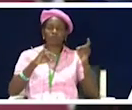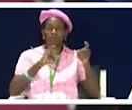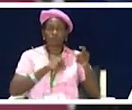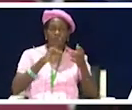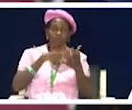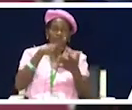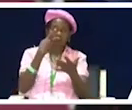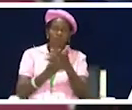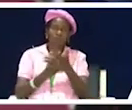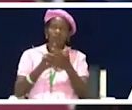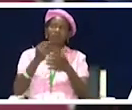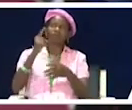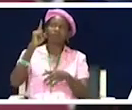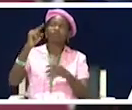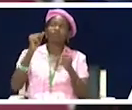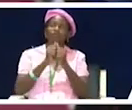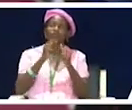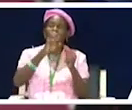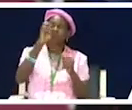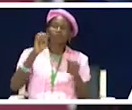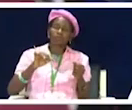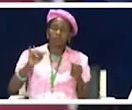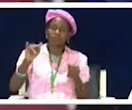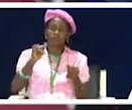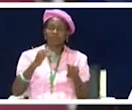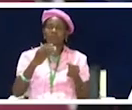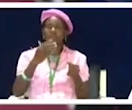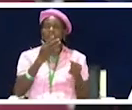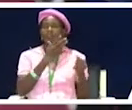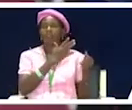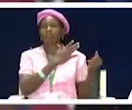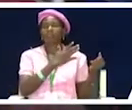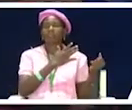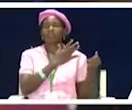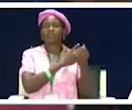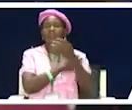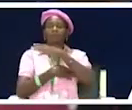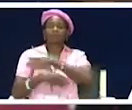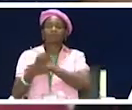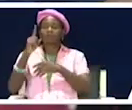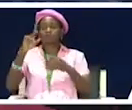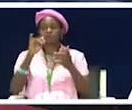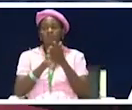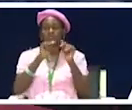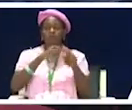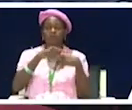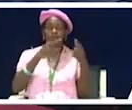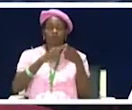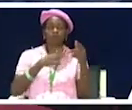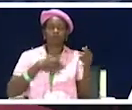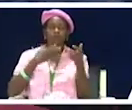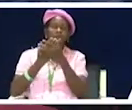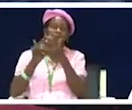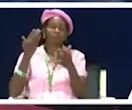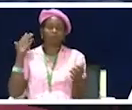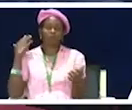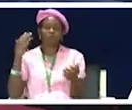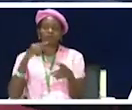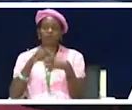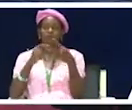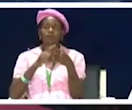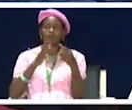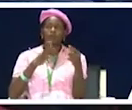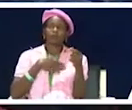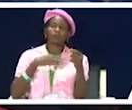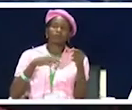get the one with the everlasting arms, the one who can go to my past, go to my